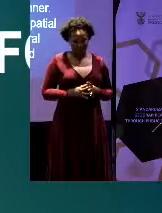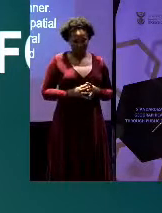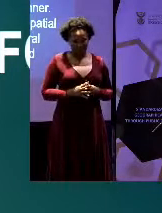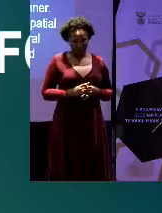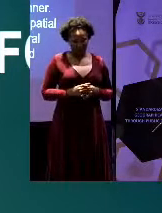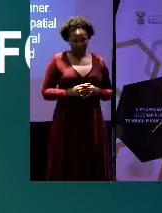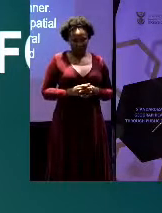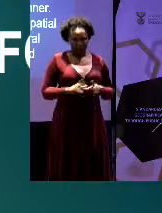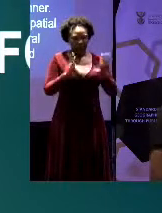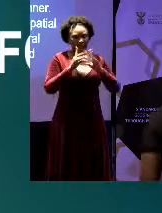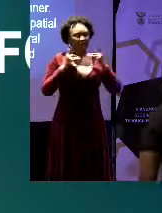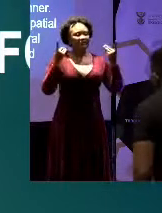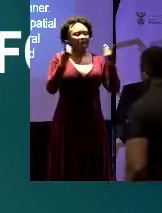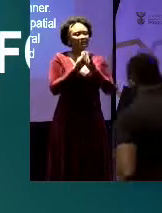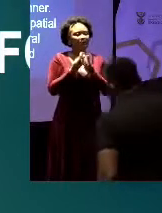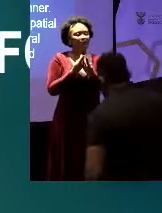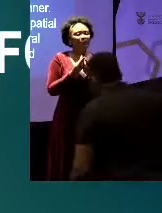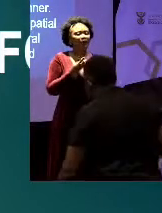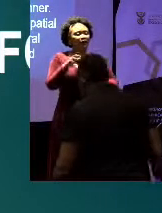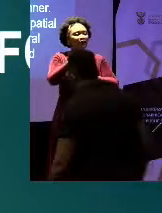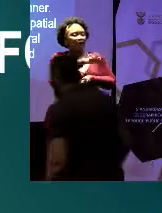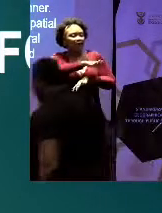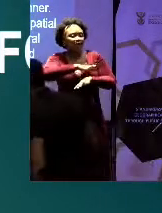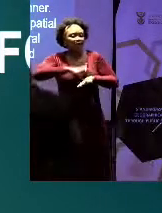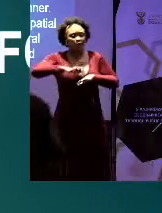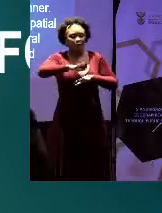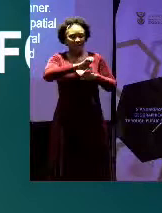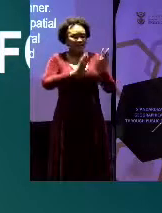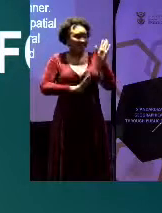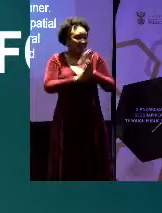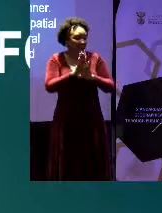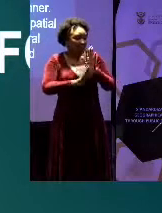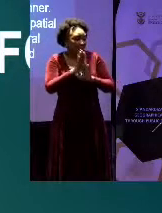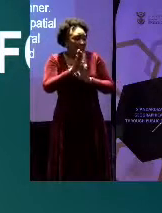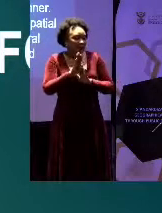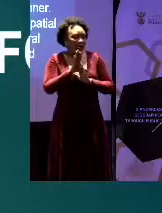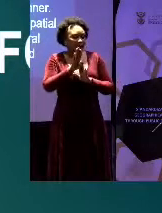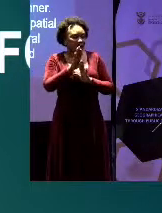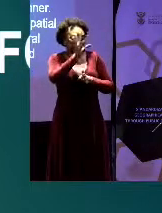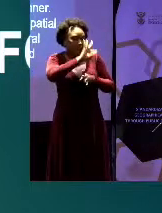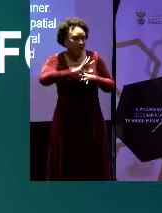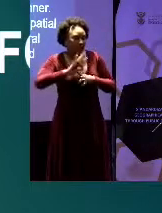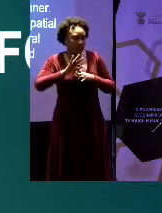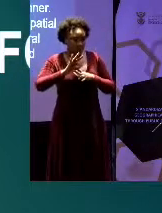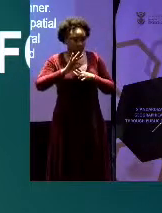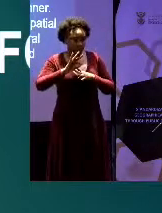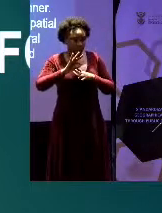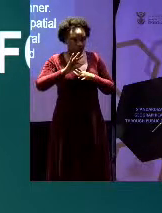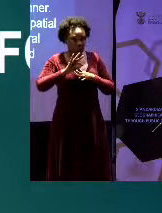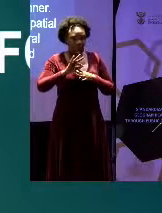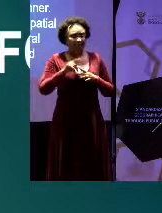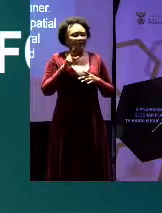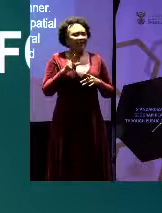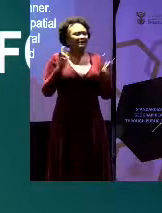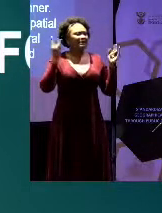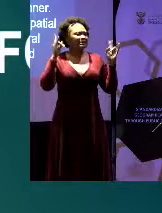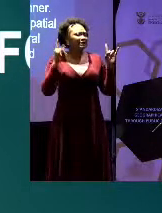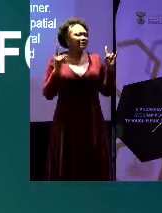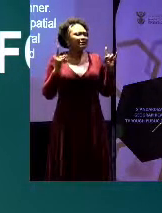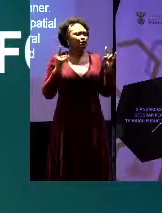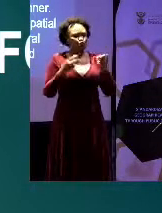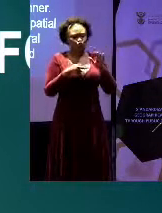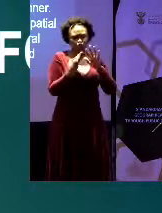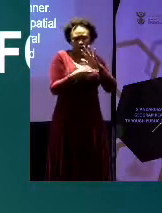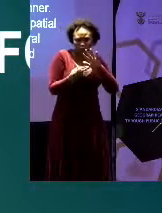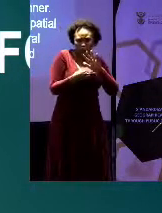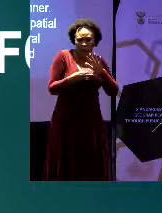The Department of Environmental Affairs and Development Planning, DEDP, City and Regional Planner.